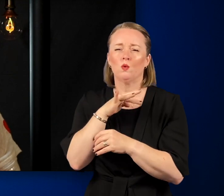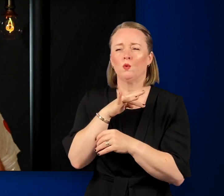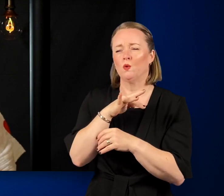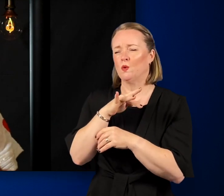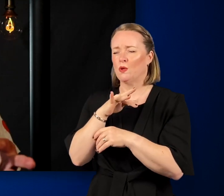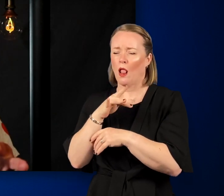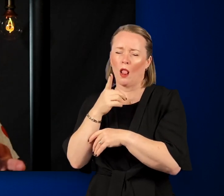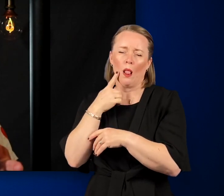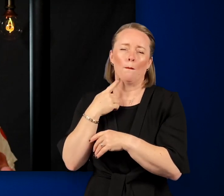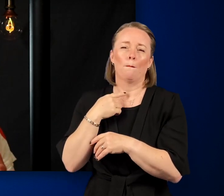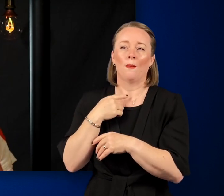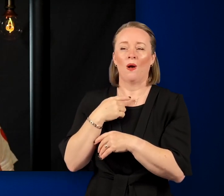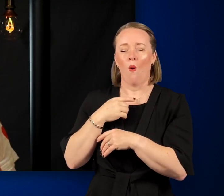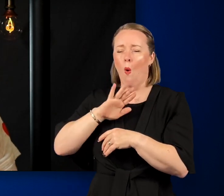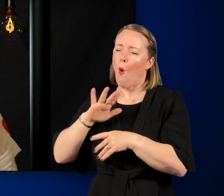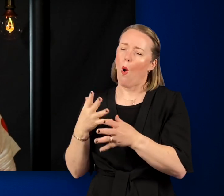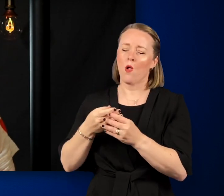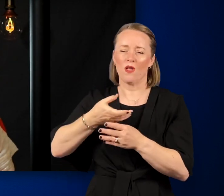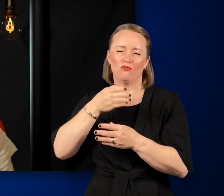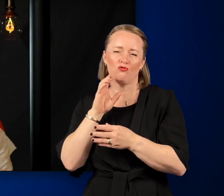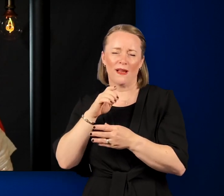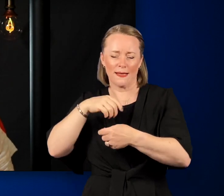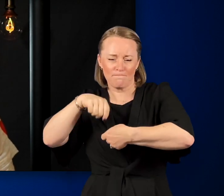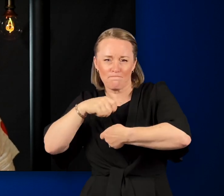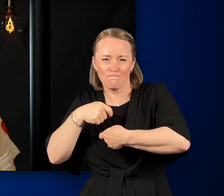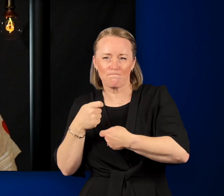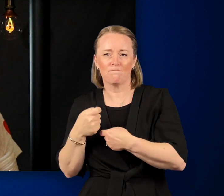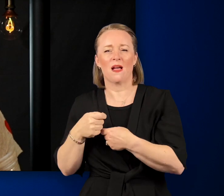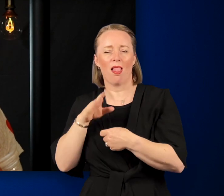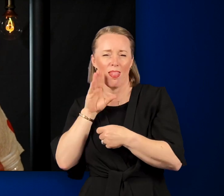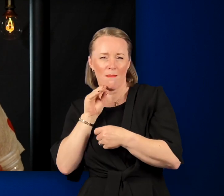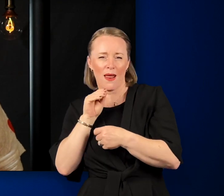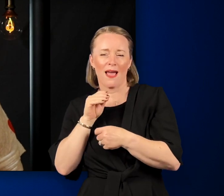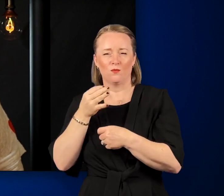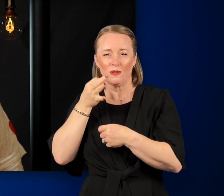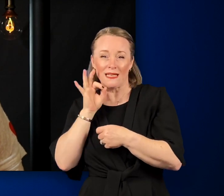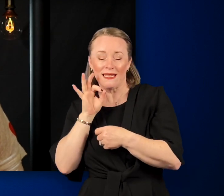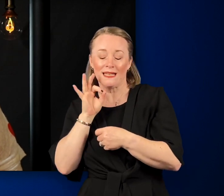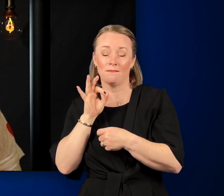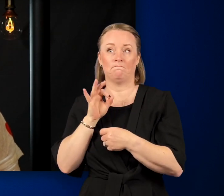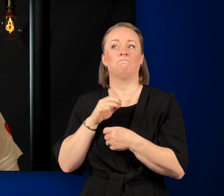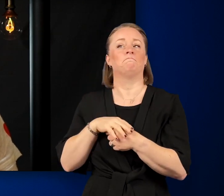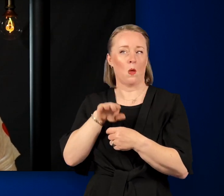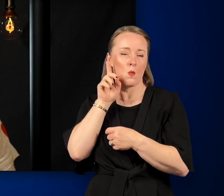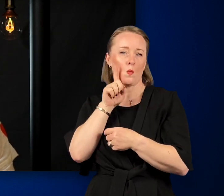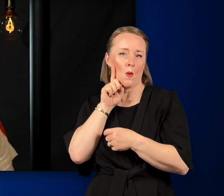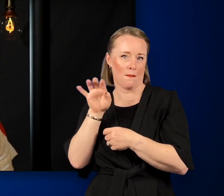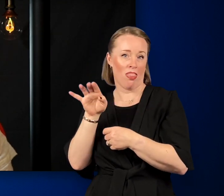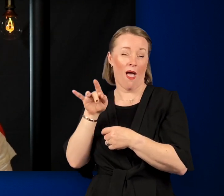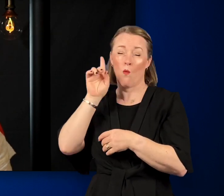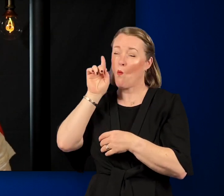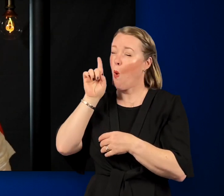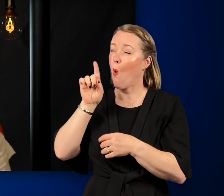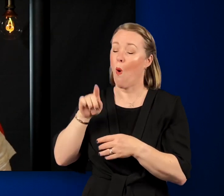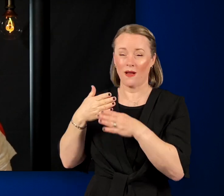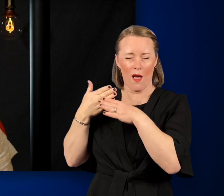baklava. And it would all be served with homemade lemonade or hibiscus tea. The ladies of the house would have spent all day in